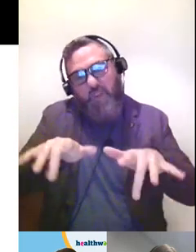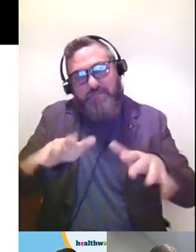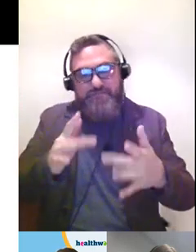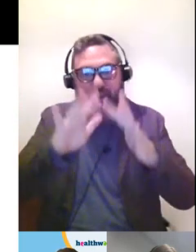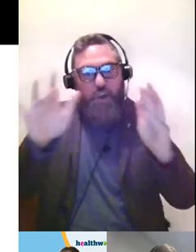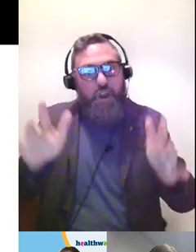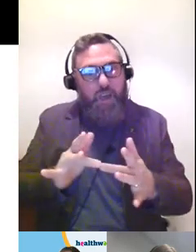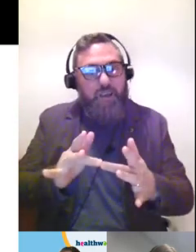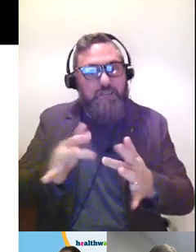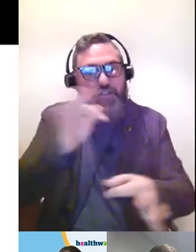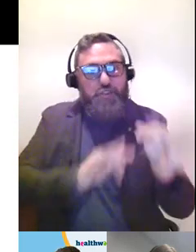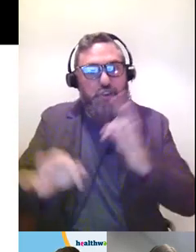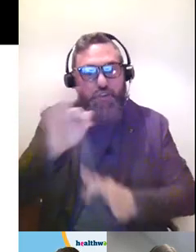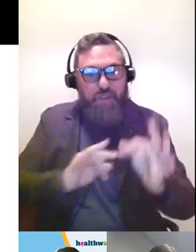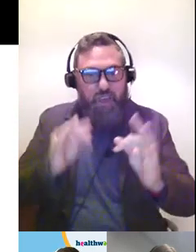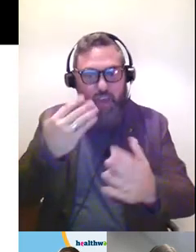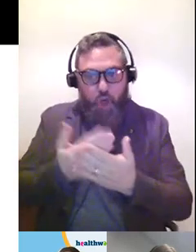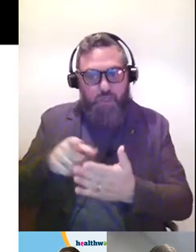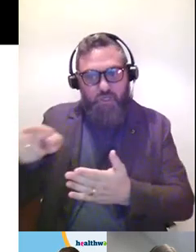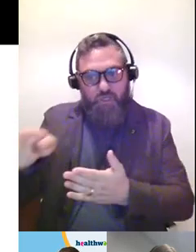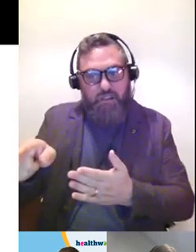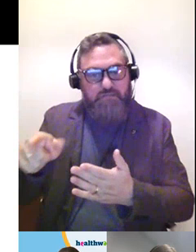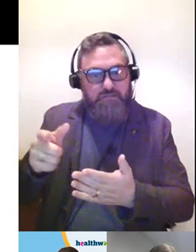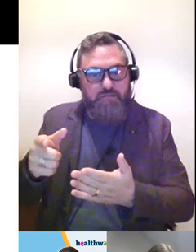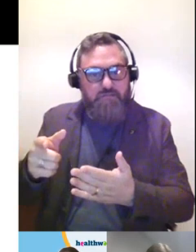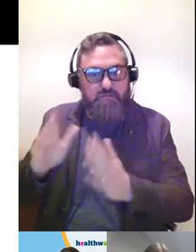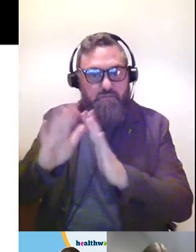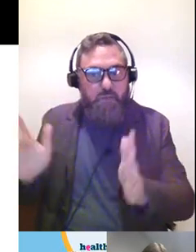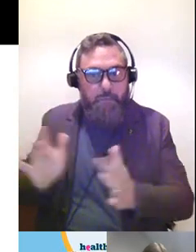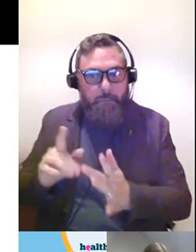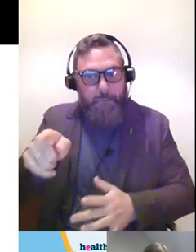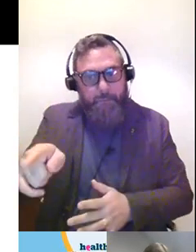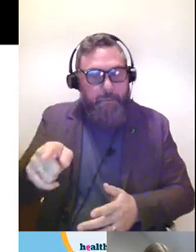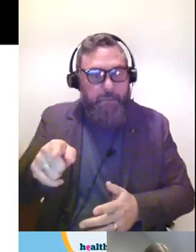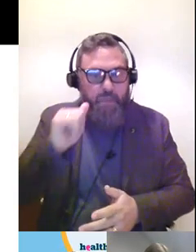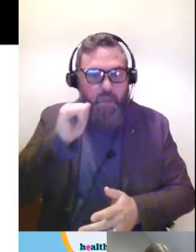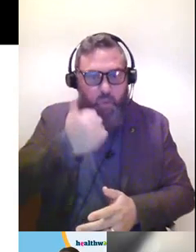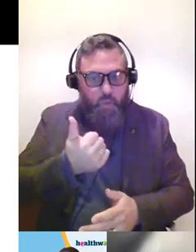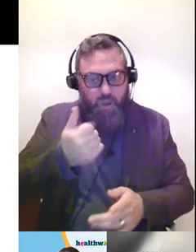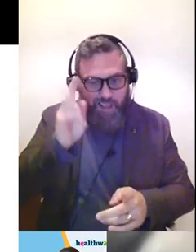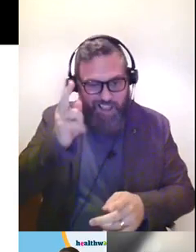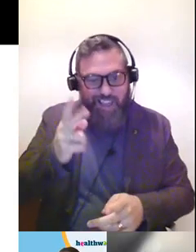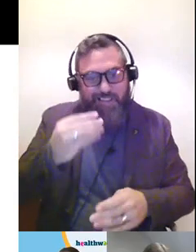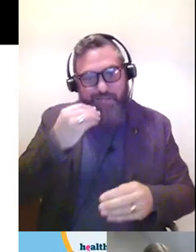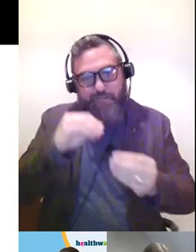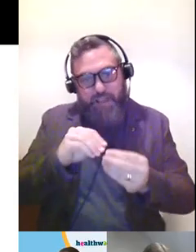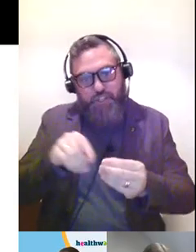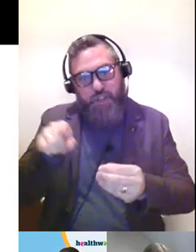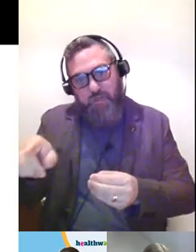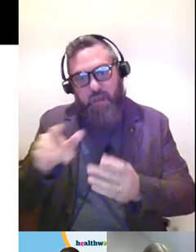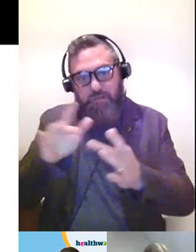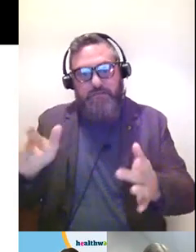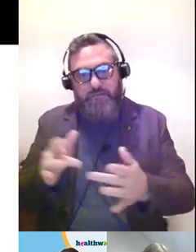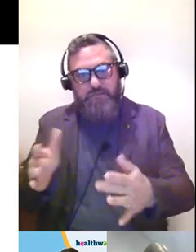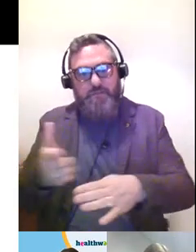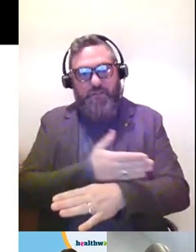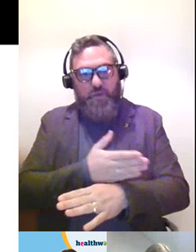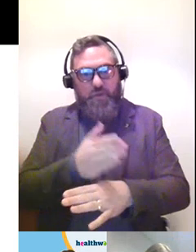again, on the engagement portal. So a big plug for that tonight. And I'll bring your attention to that again before the close of the